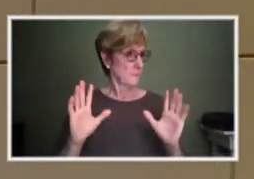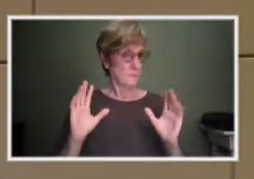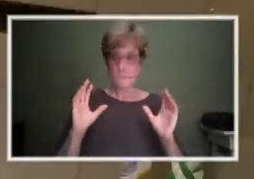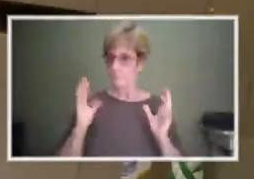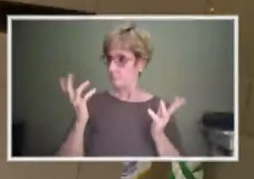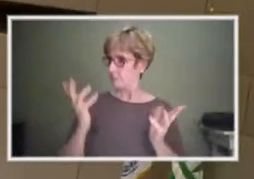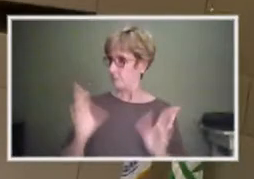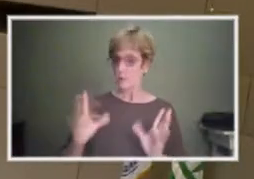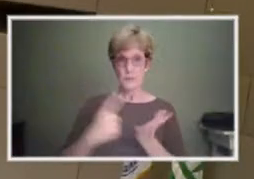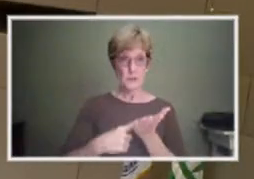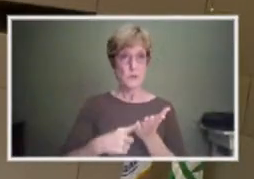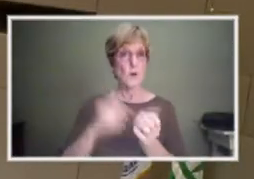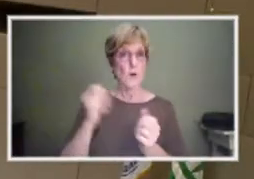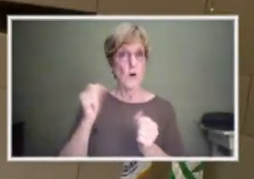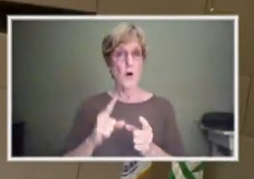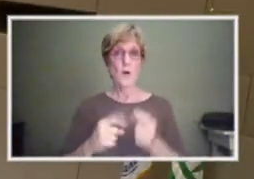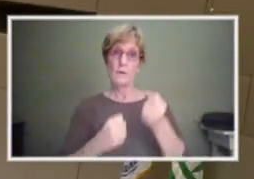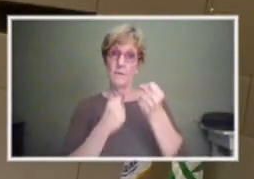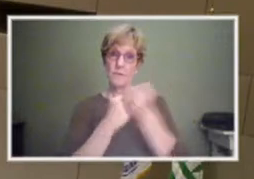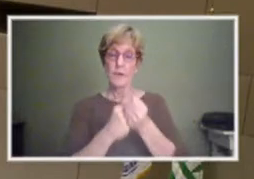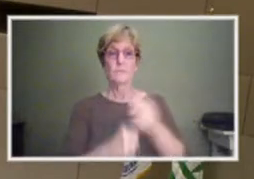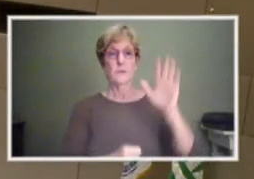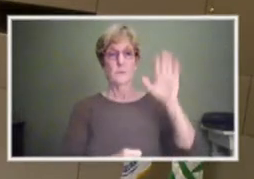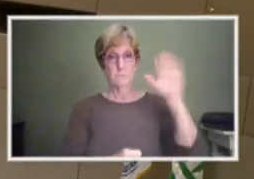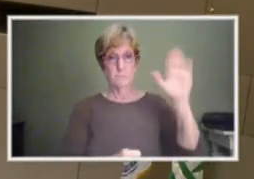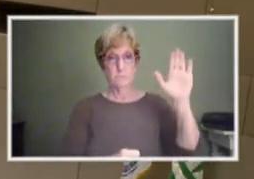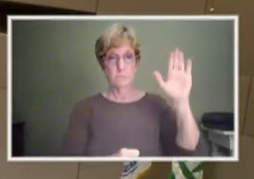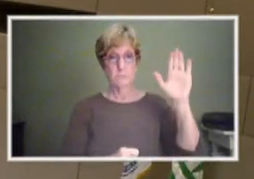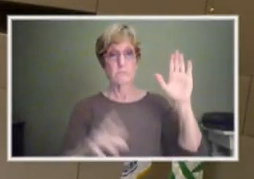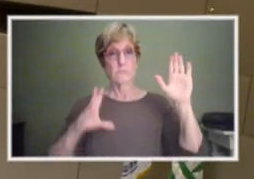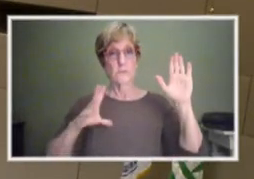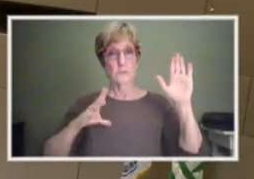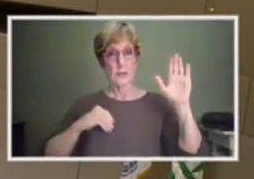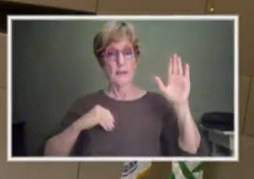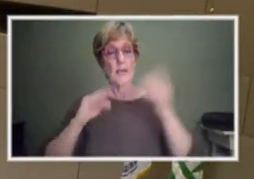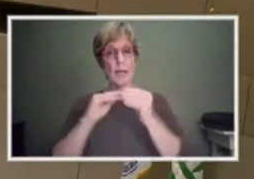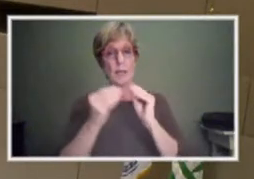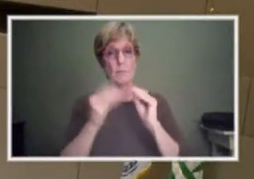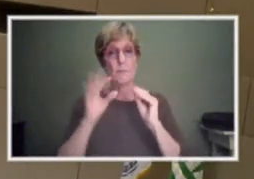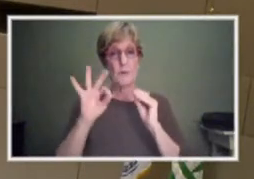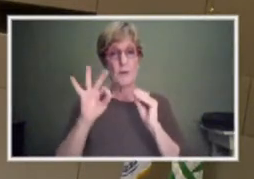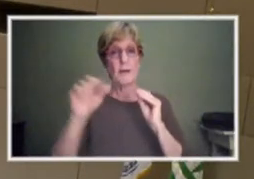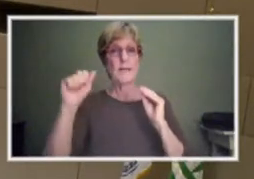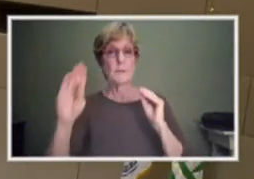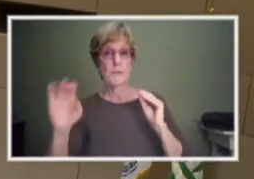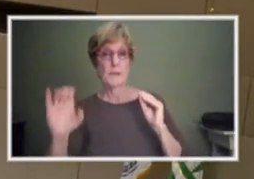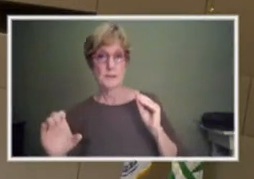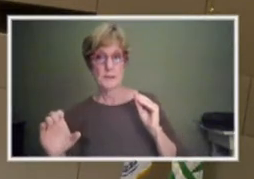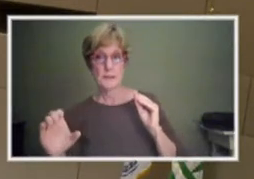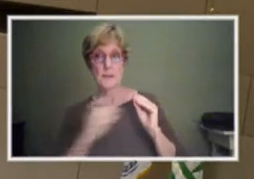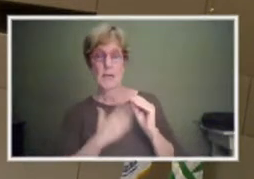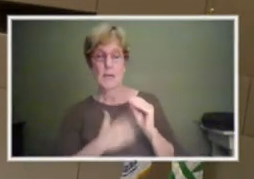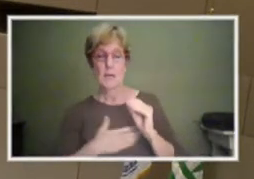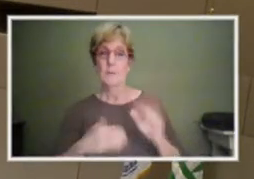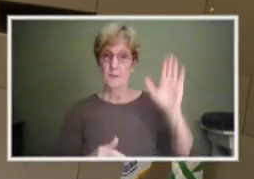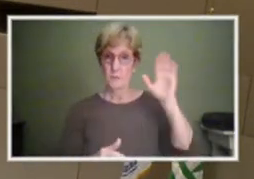all in favor of the adoption of the items and item number 9, A, B, and C, please raise your